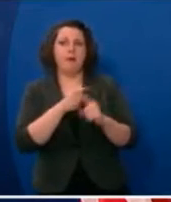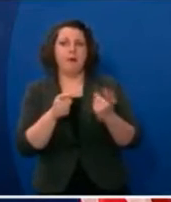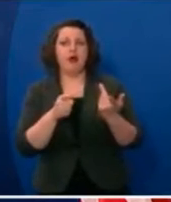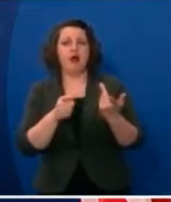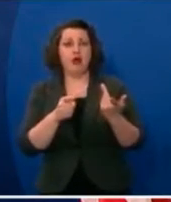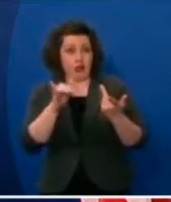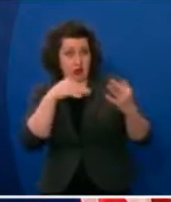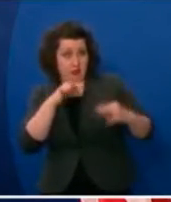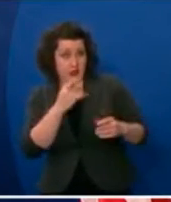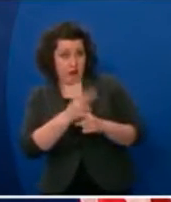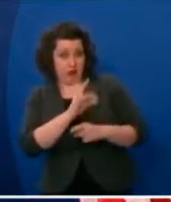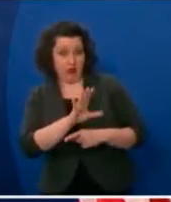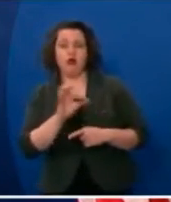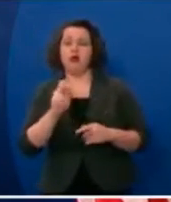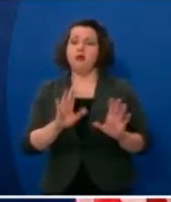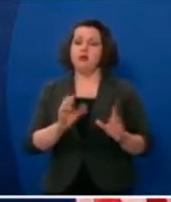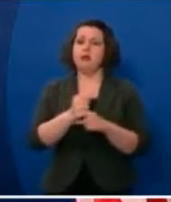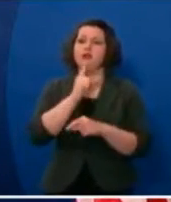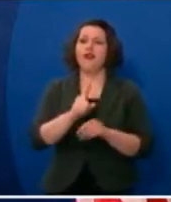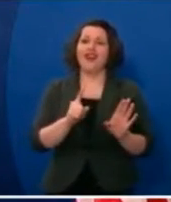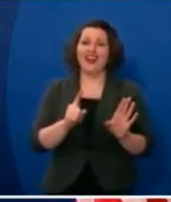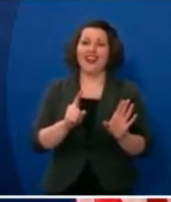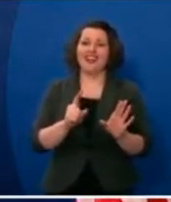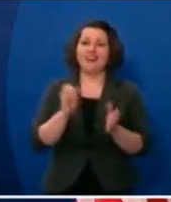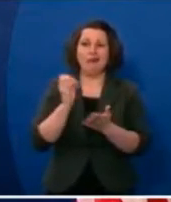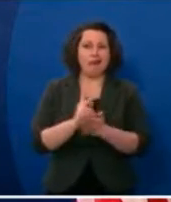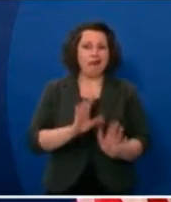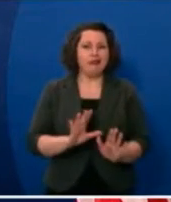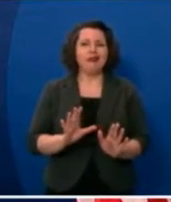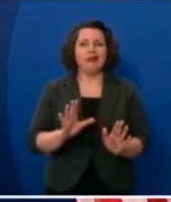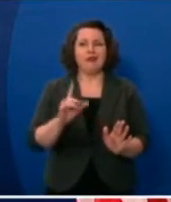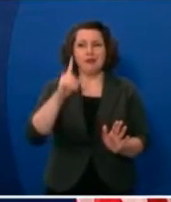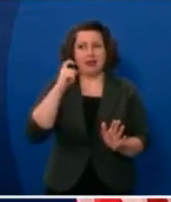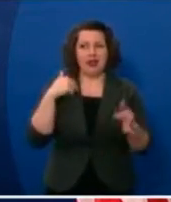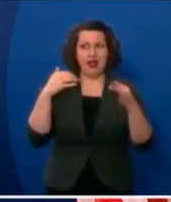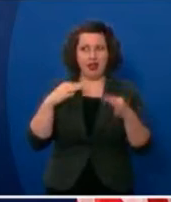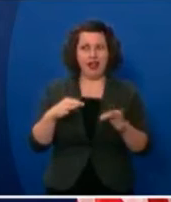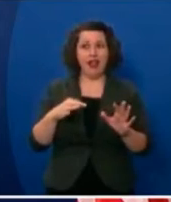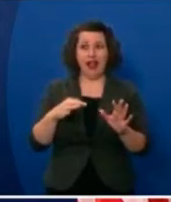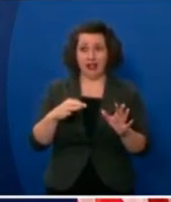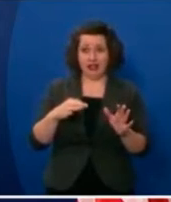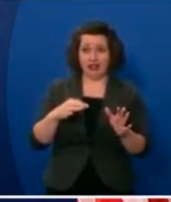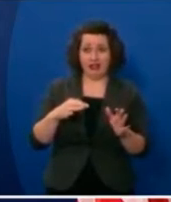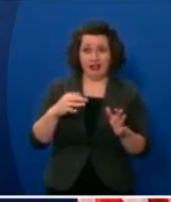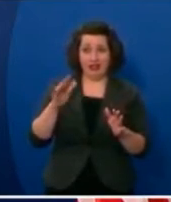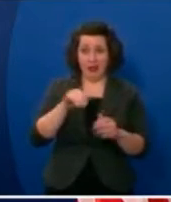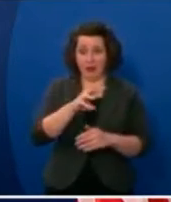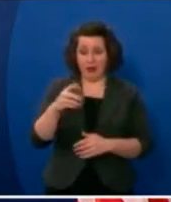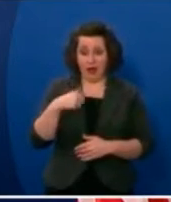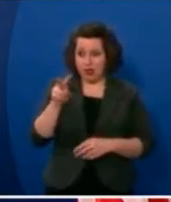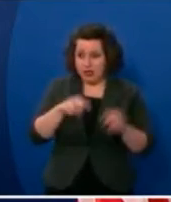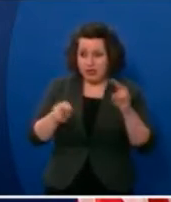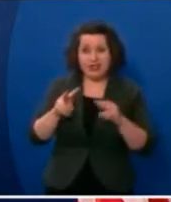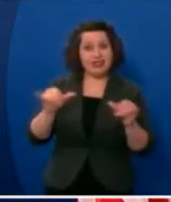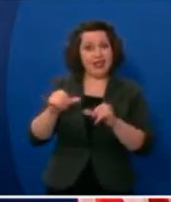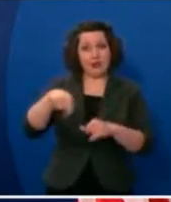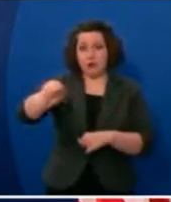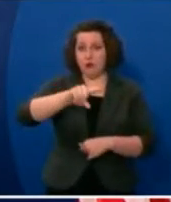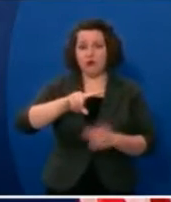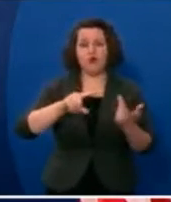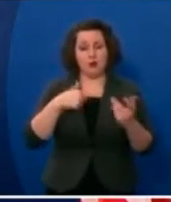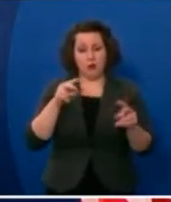I explaining this right? Okay. You will continue. I don't want to verify, but this is how as I'm going through it too, I spend a lot of time on that website, just like Iowans, looking at